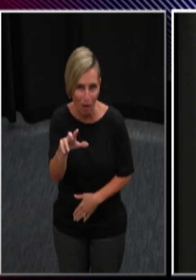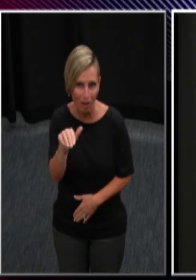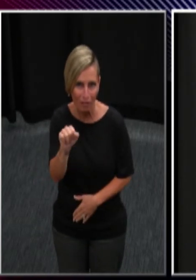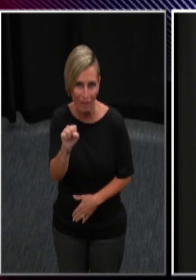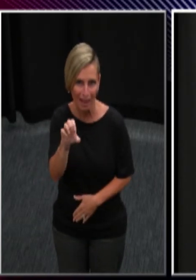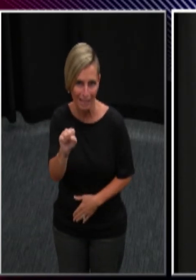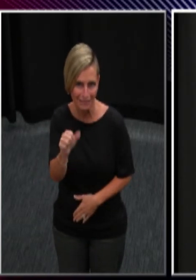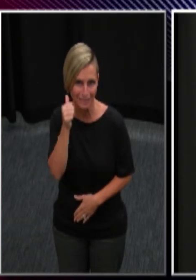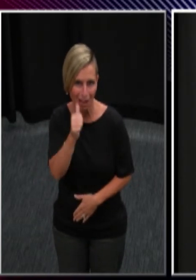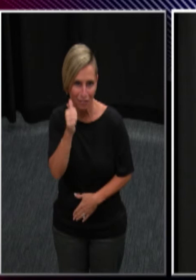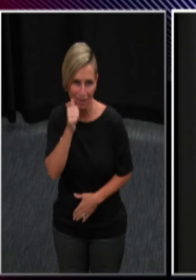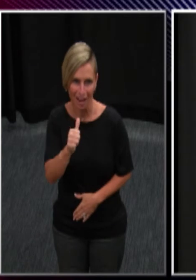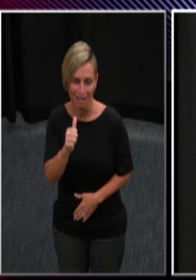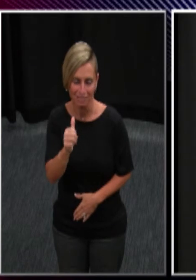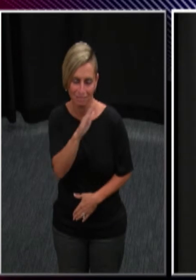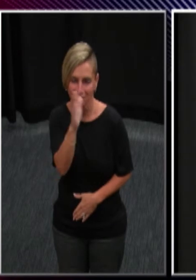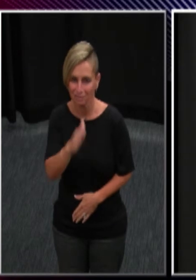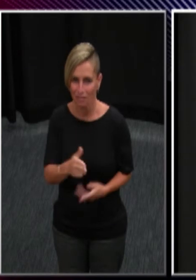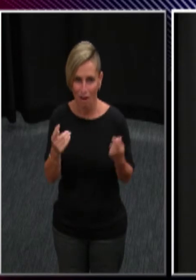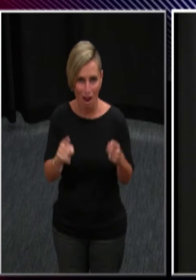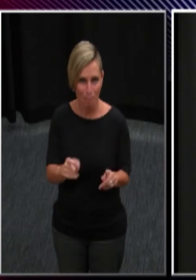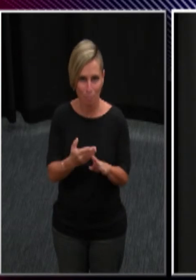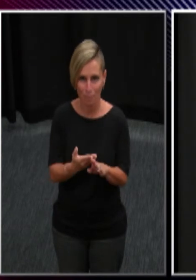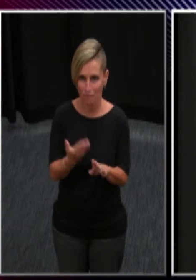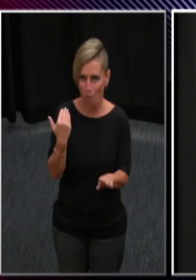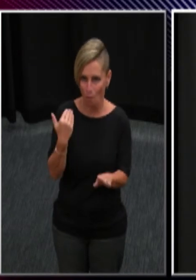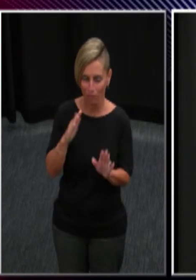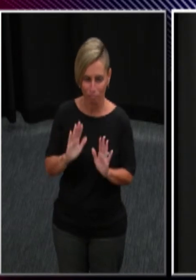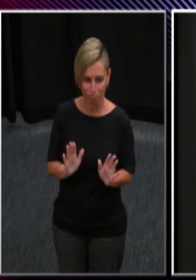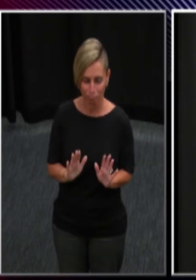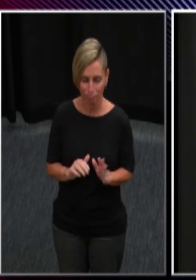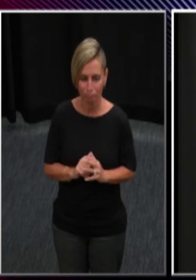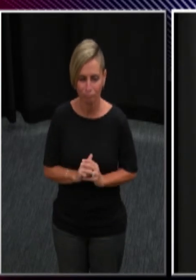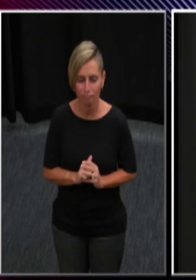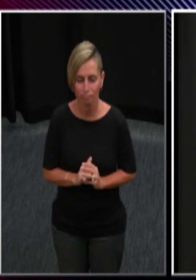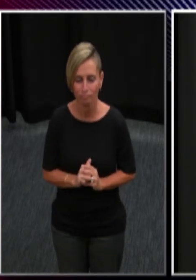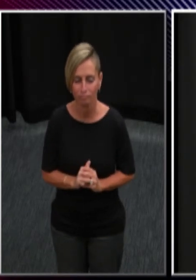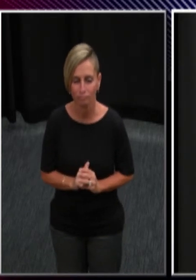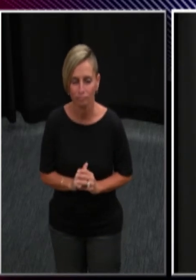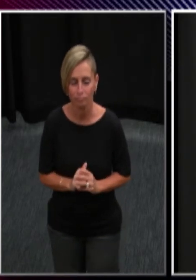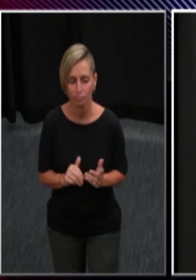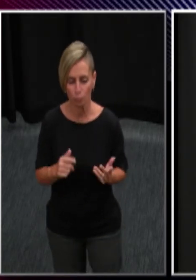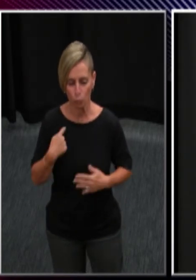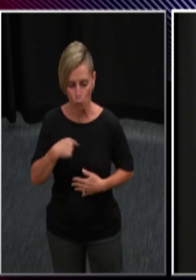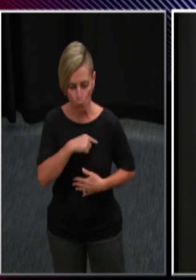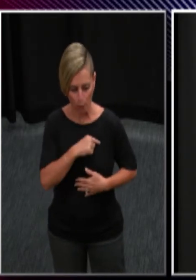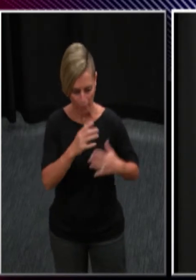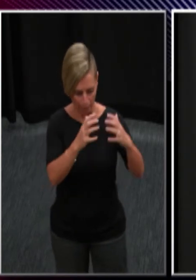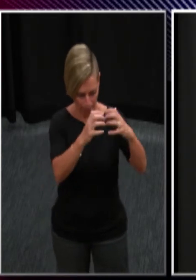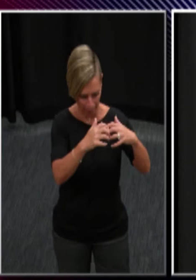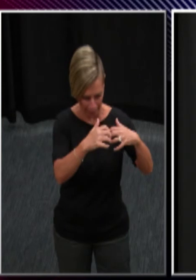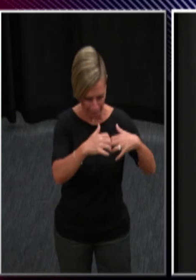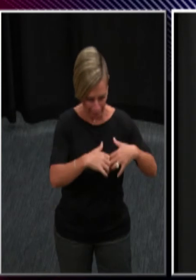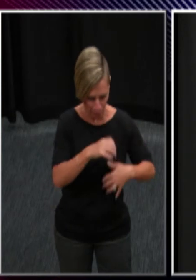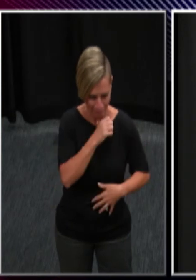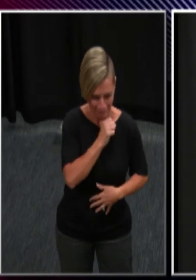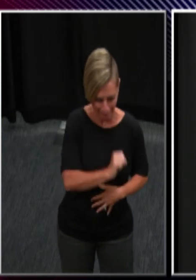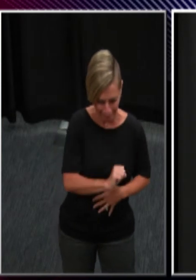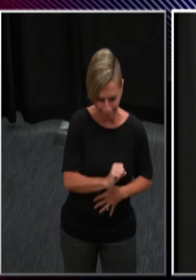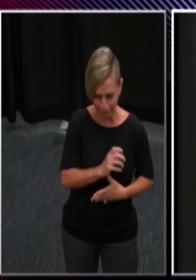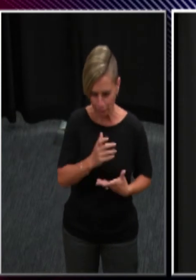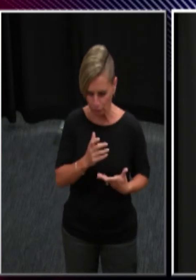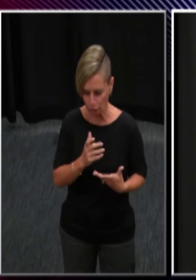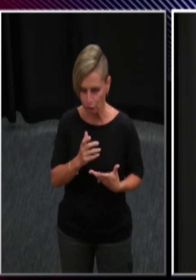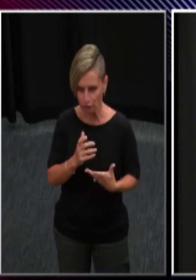never happened before. Our case count in our ages, because we break that up as well, our largest case count is